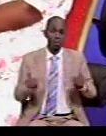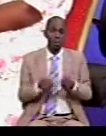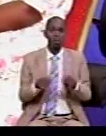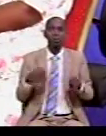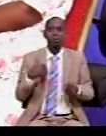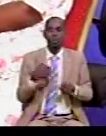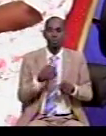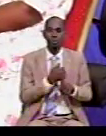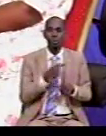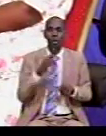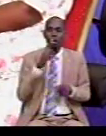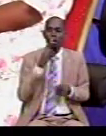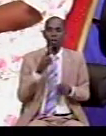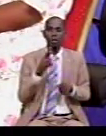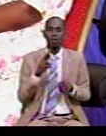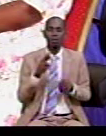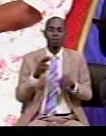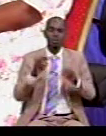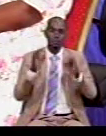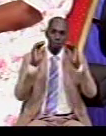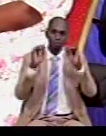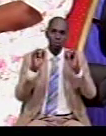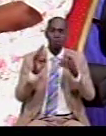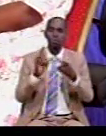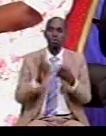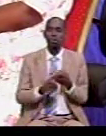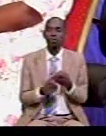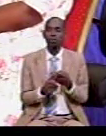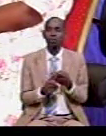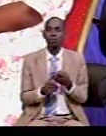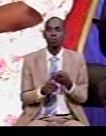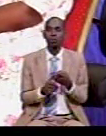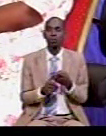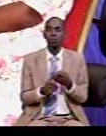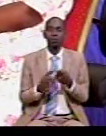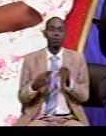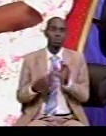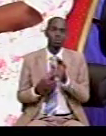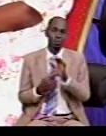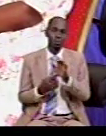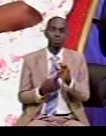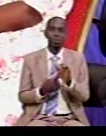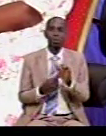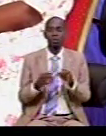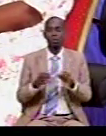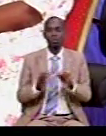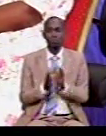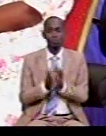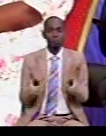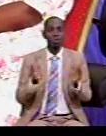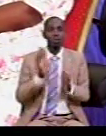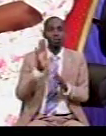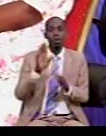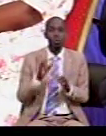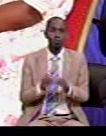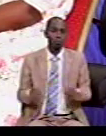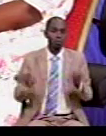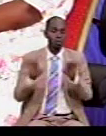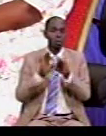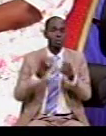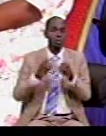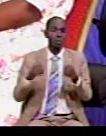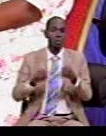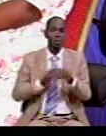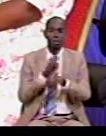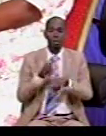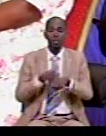your value innovation. So if someone comes to you and then they want to know what you are doing, unless you want to do